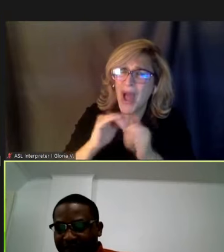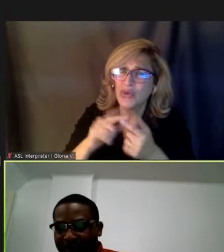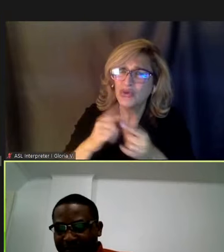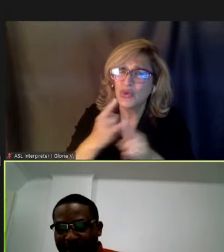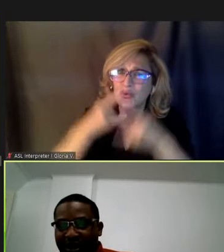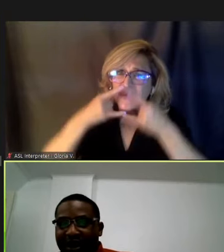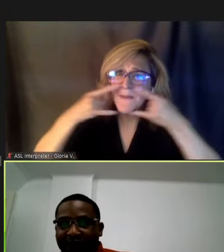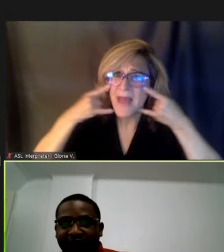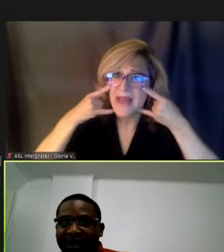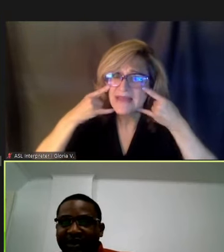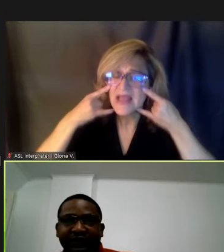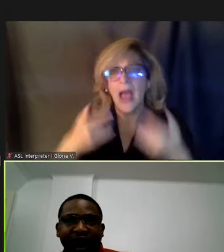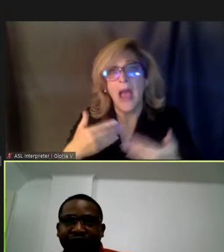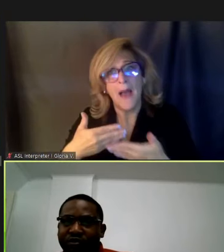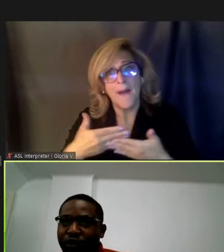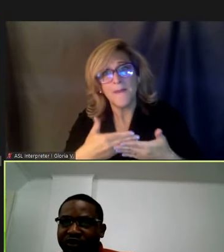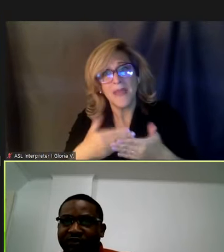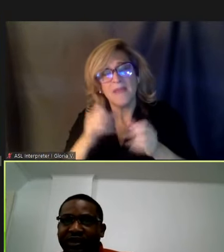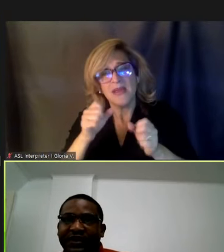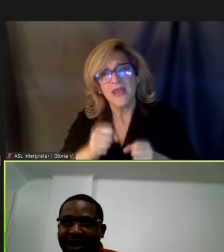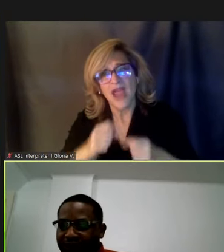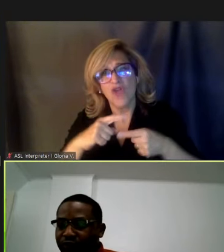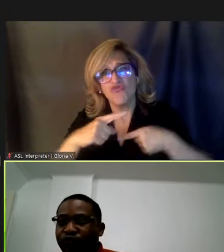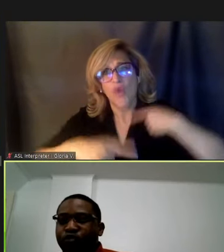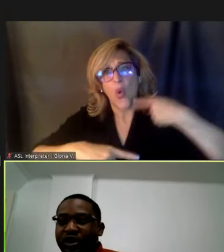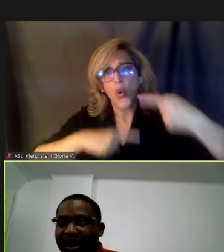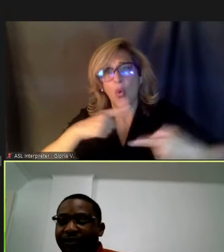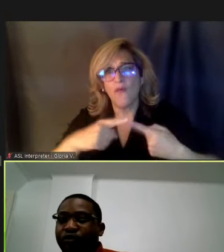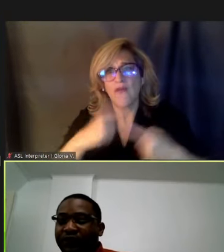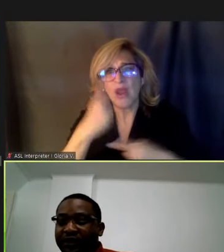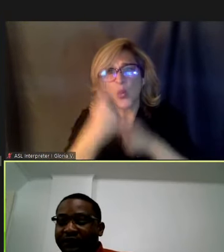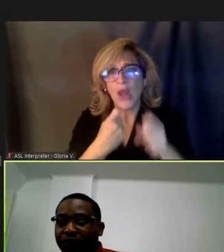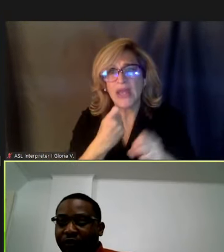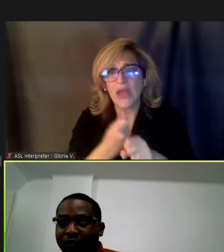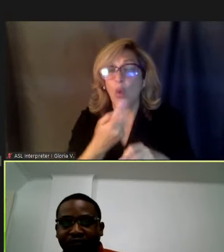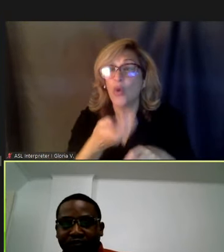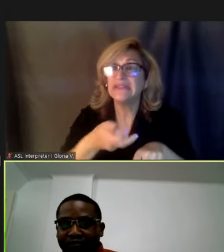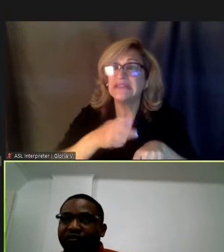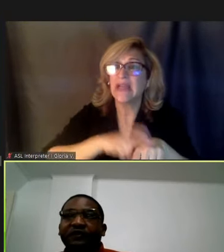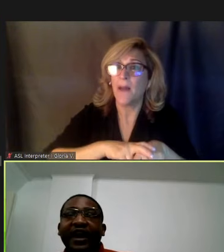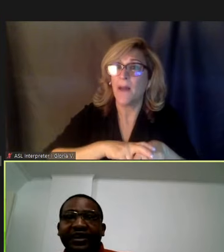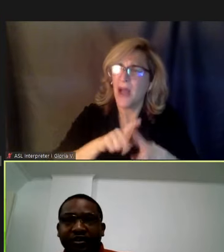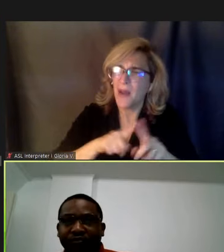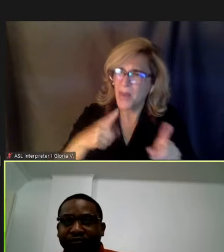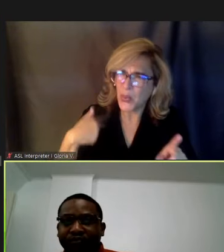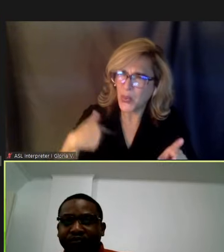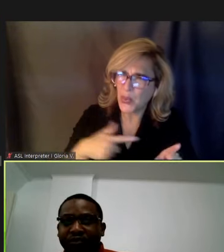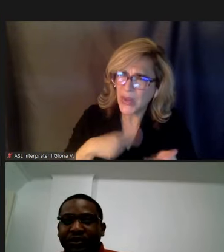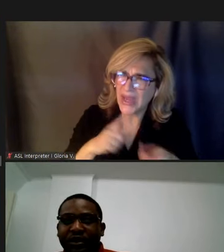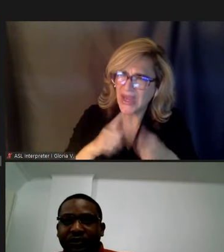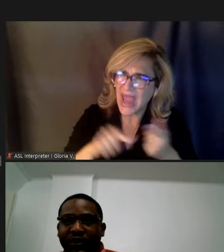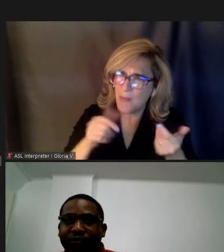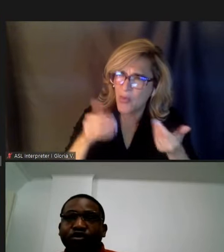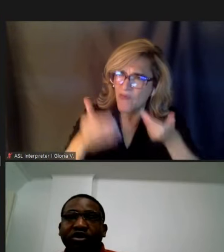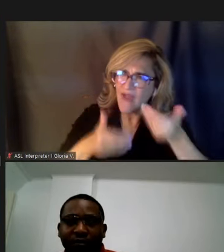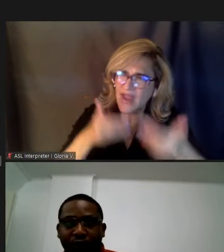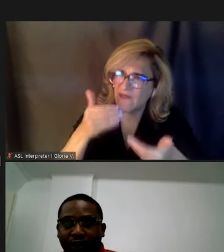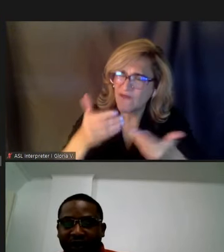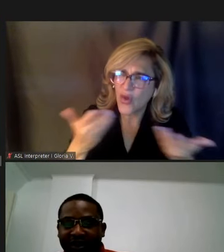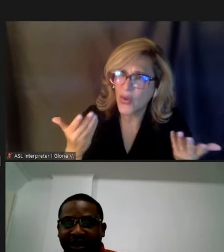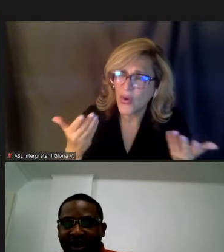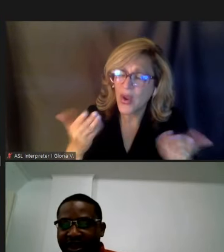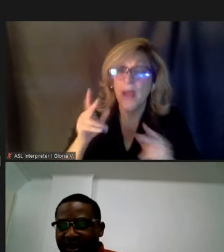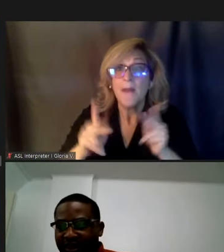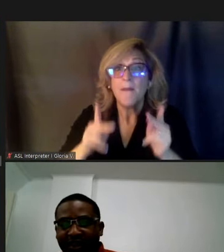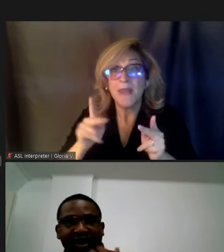sit up. I find it hard to believe that we can't move any further. Find them. People double